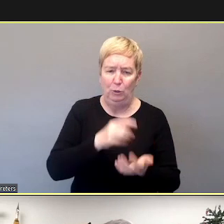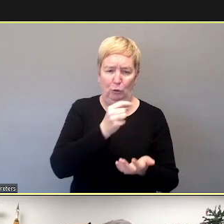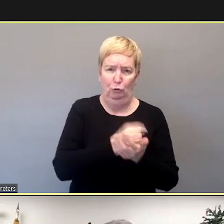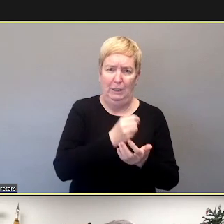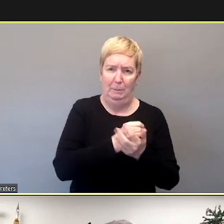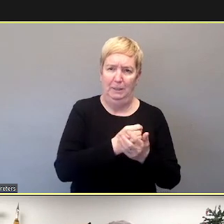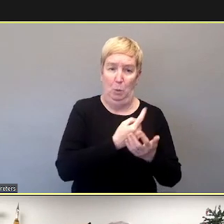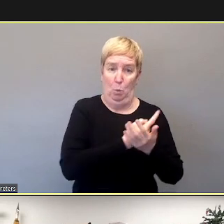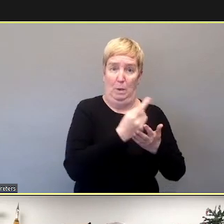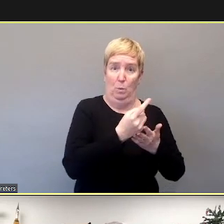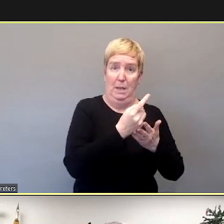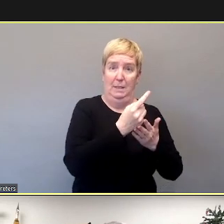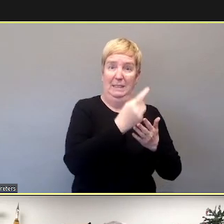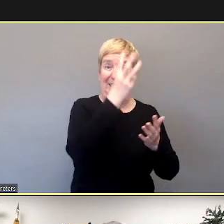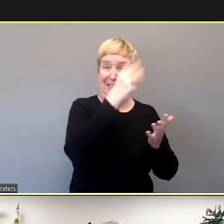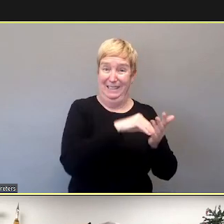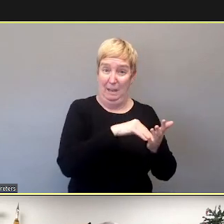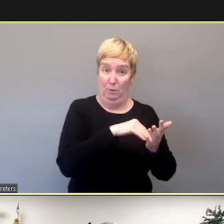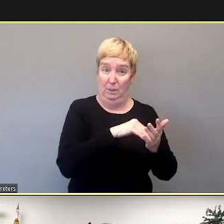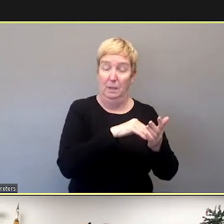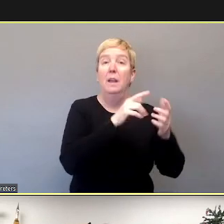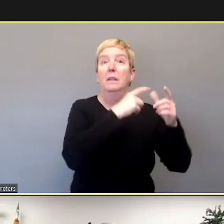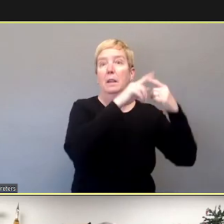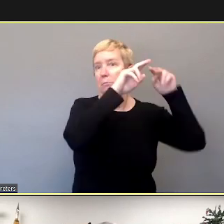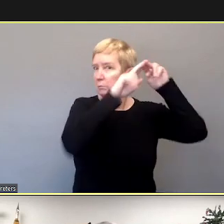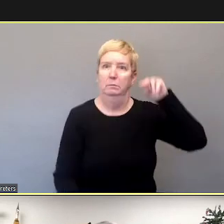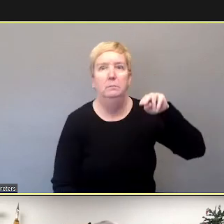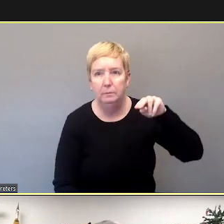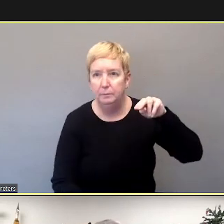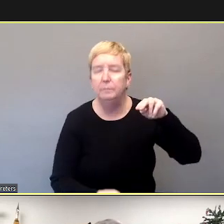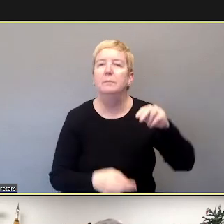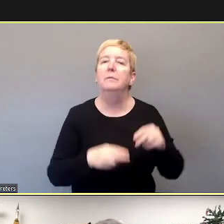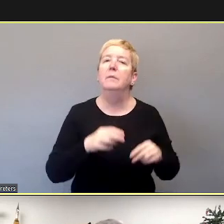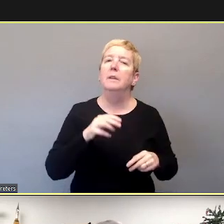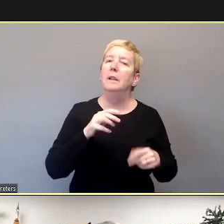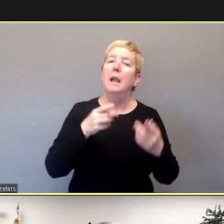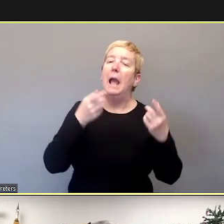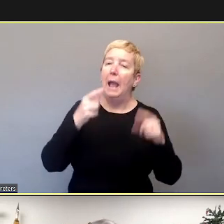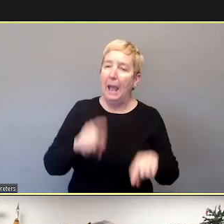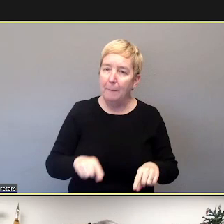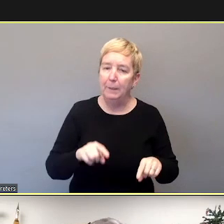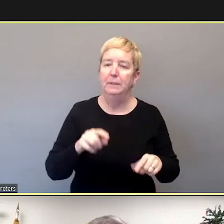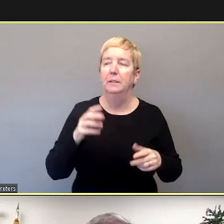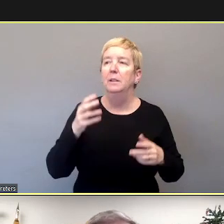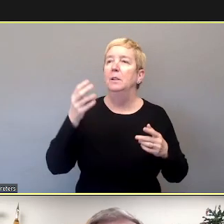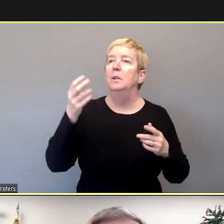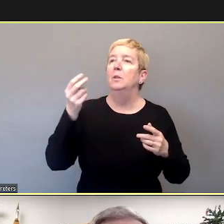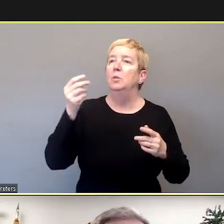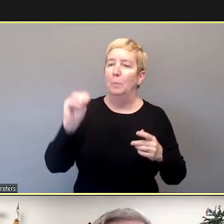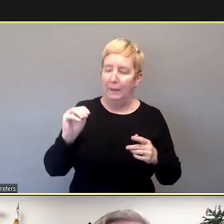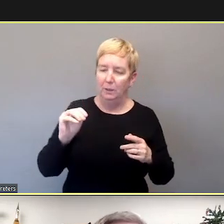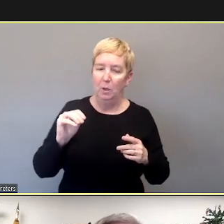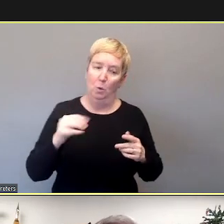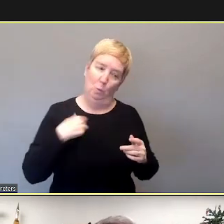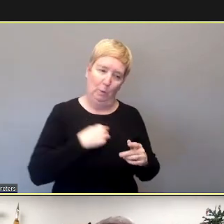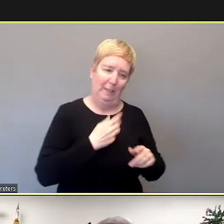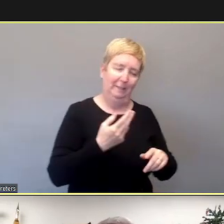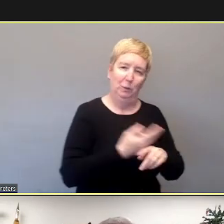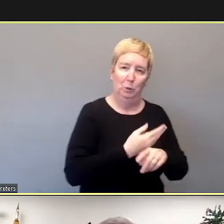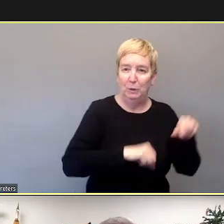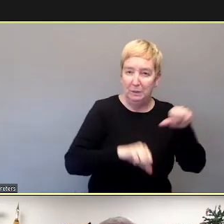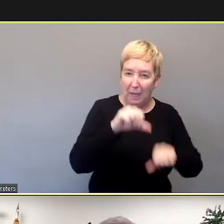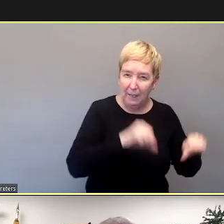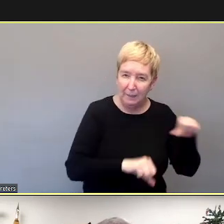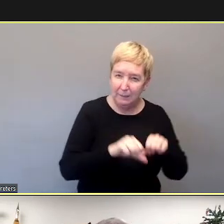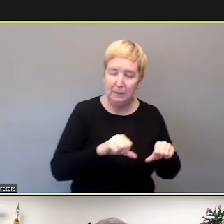precipitously early in January when New Mexico using scientific evidence, said we're no